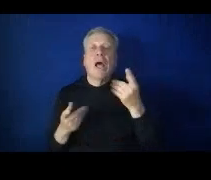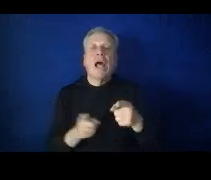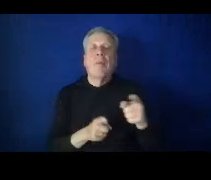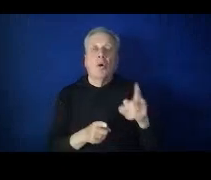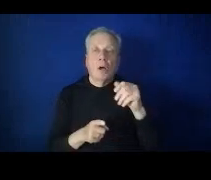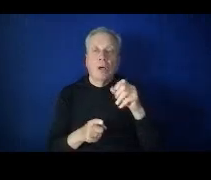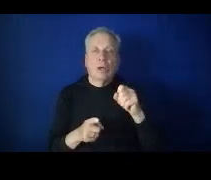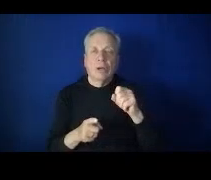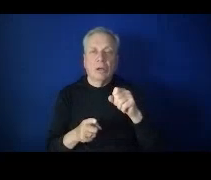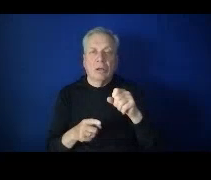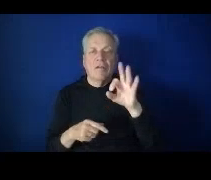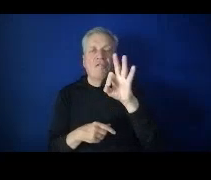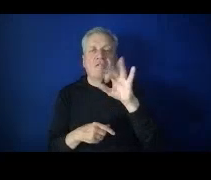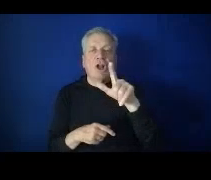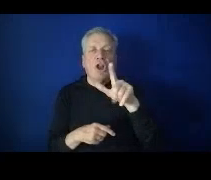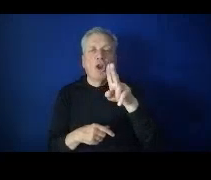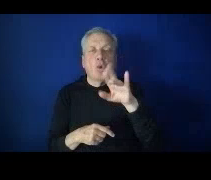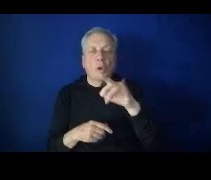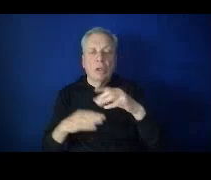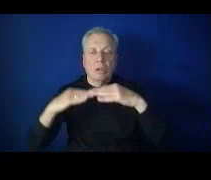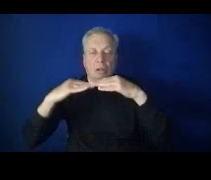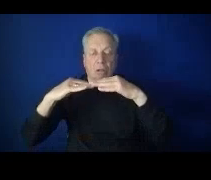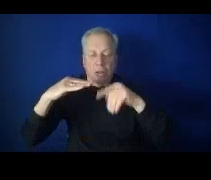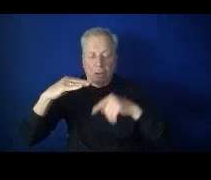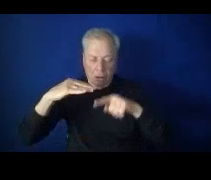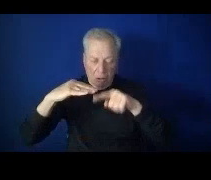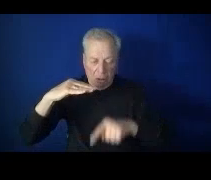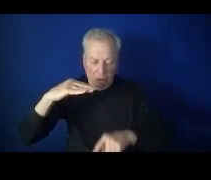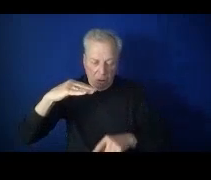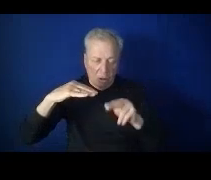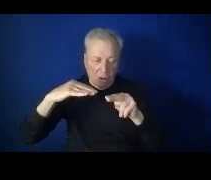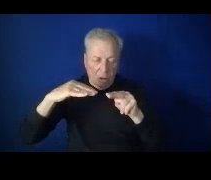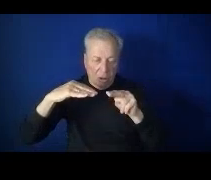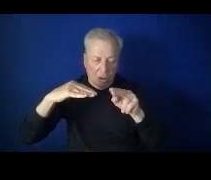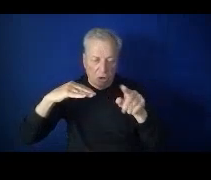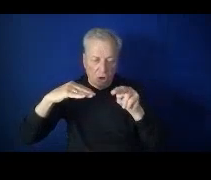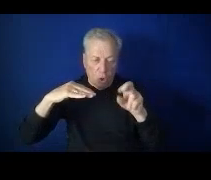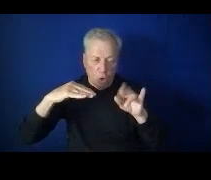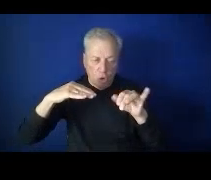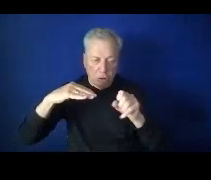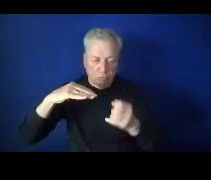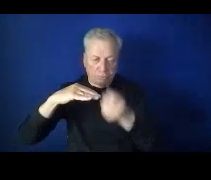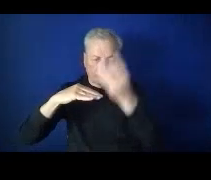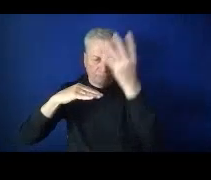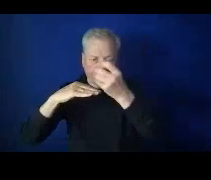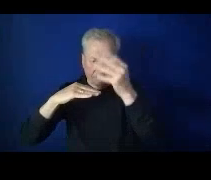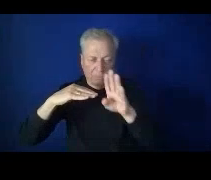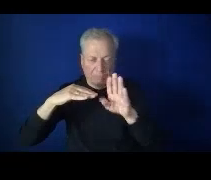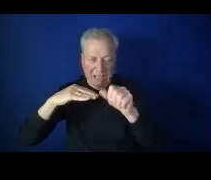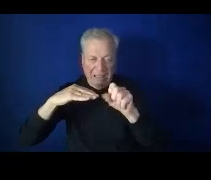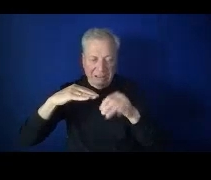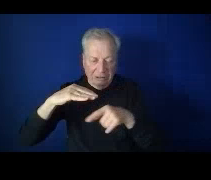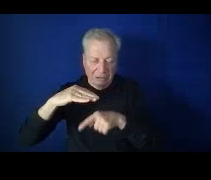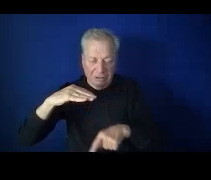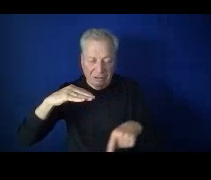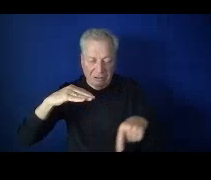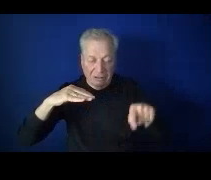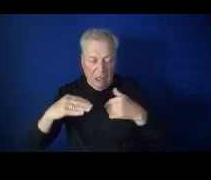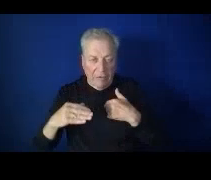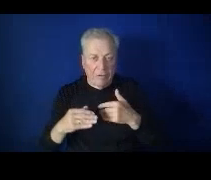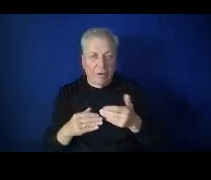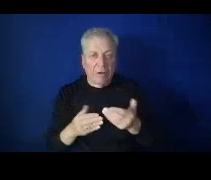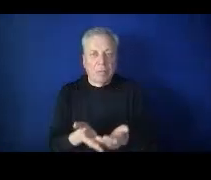was fluid building up underneath Norris Geyser Basin, building up pressure. And